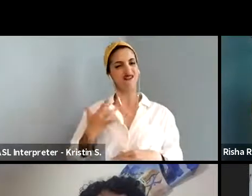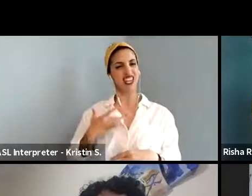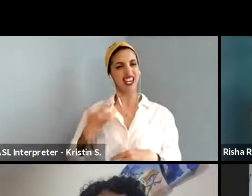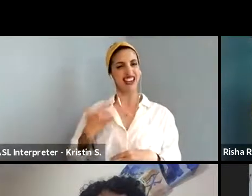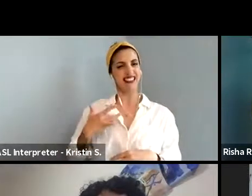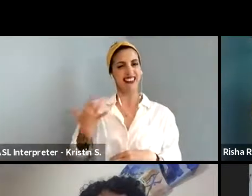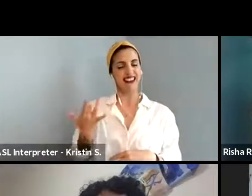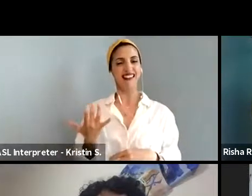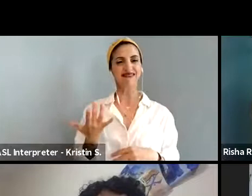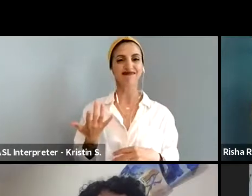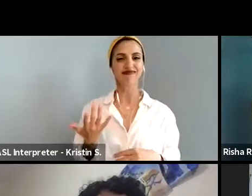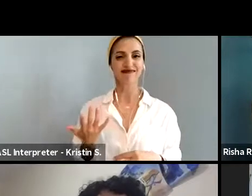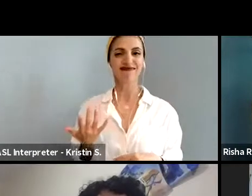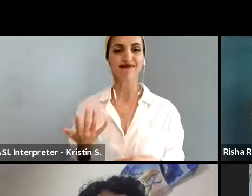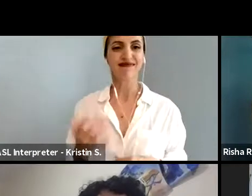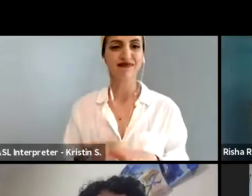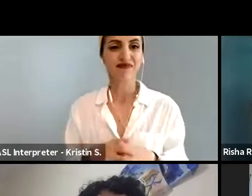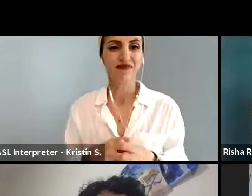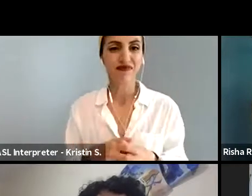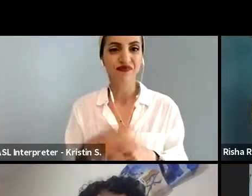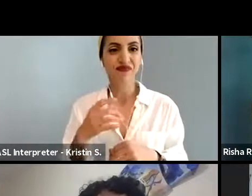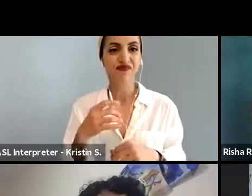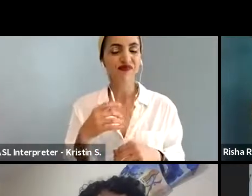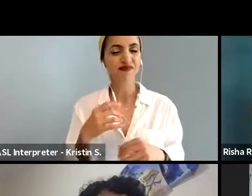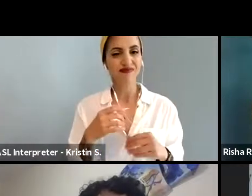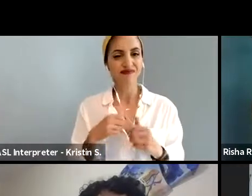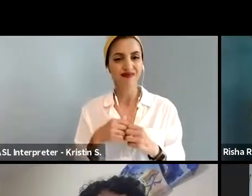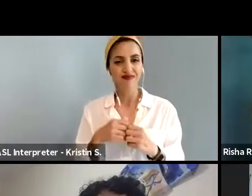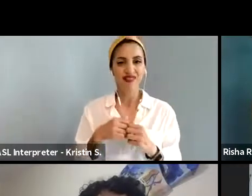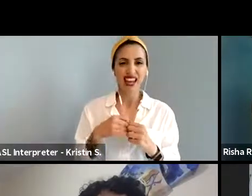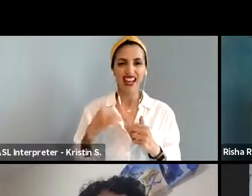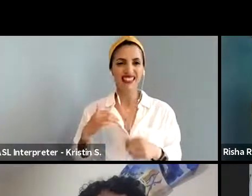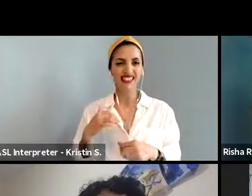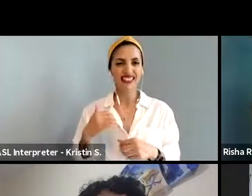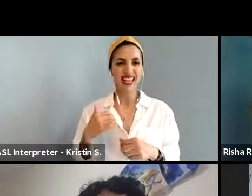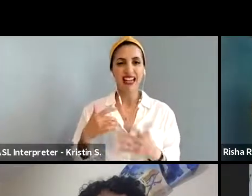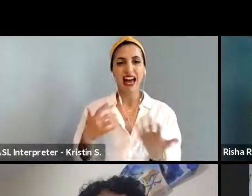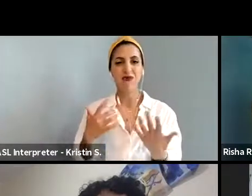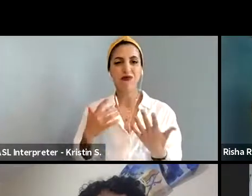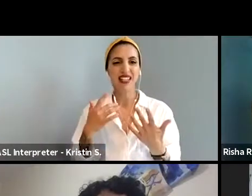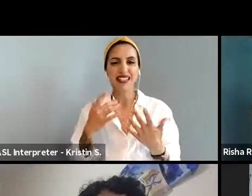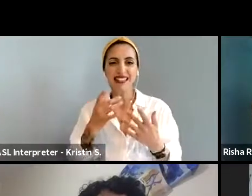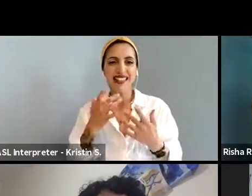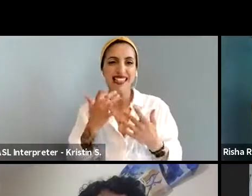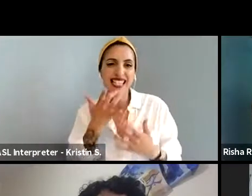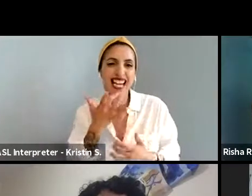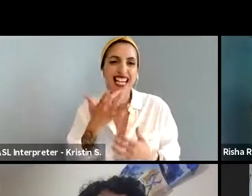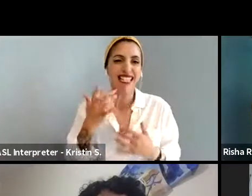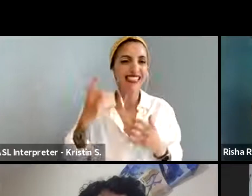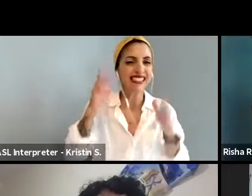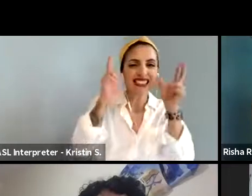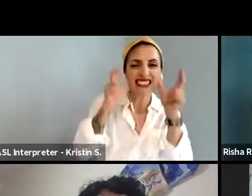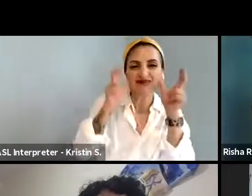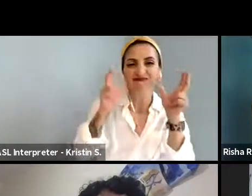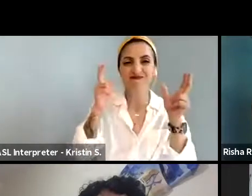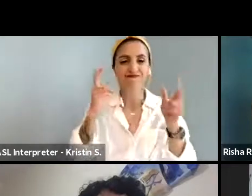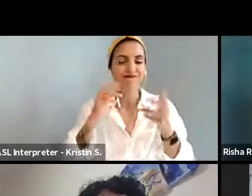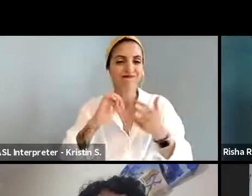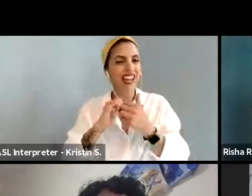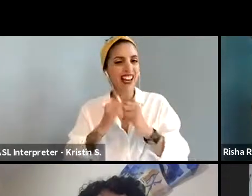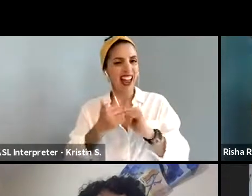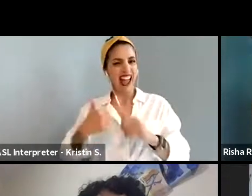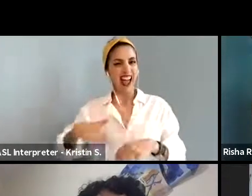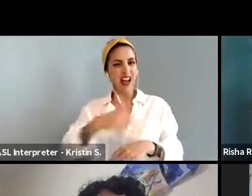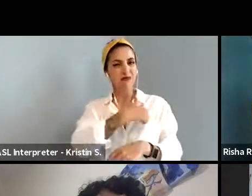More about, you know, really how we feel and how we sense and how we know, right? Our intuitive knowledge is